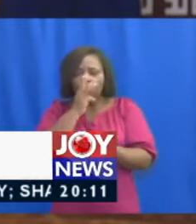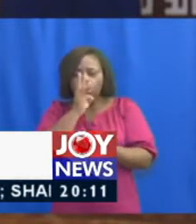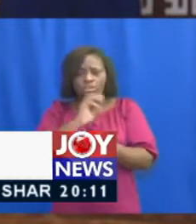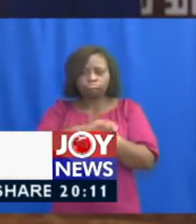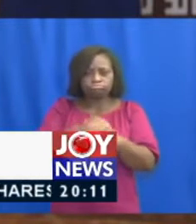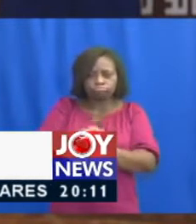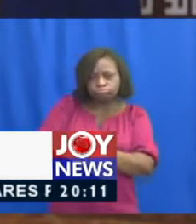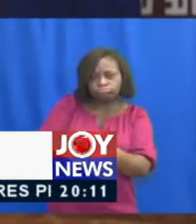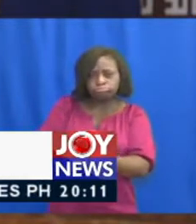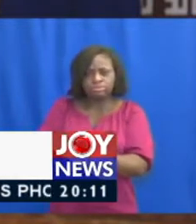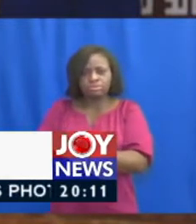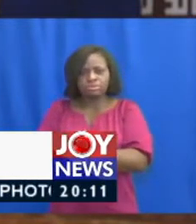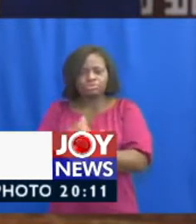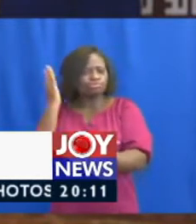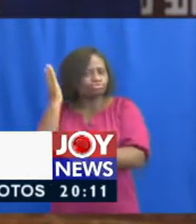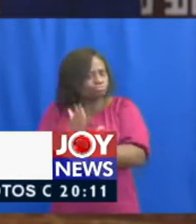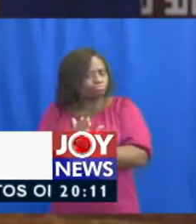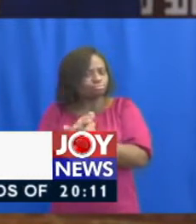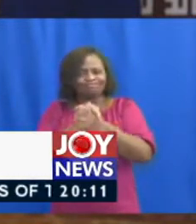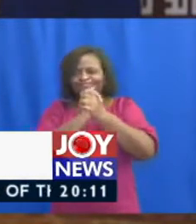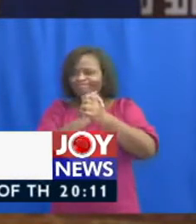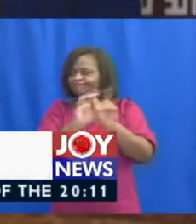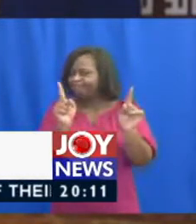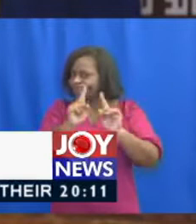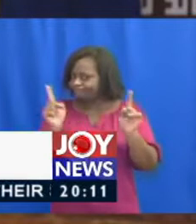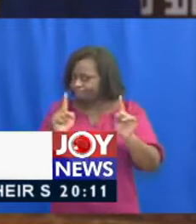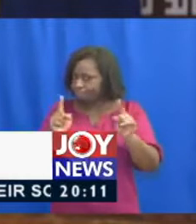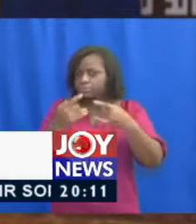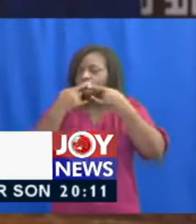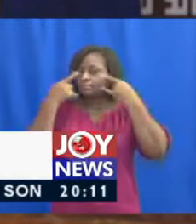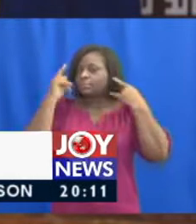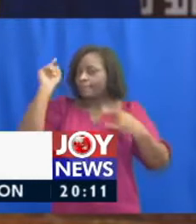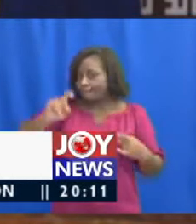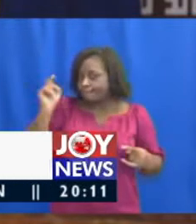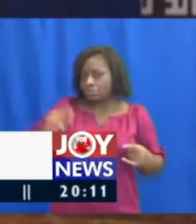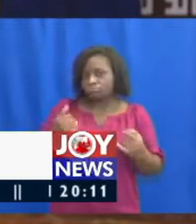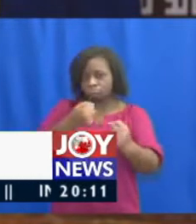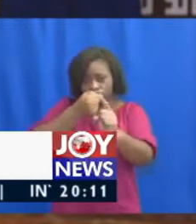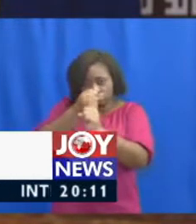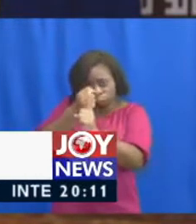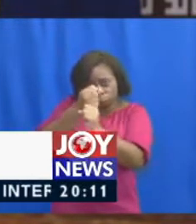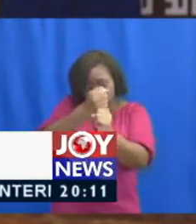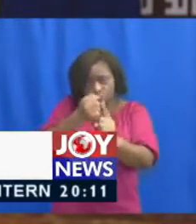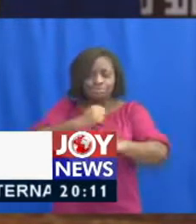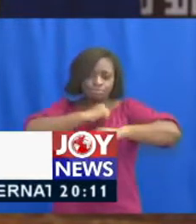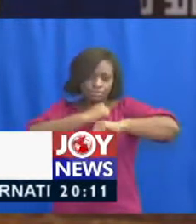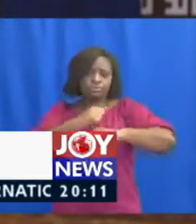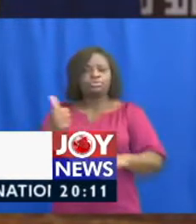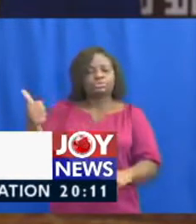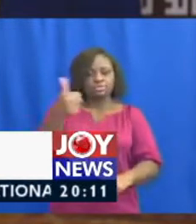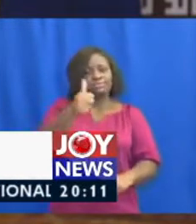water, refrain from shaking hands, and wear masks to protect themselves and